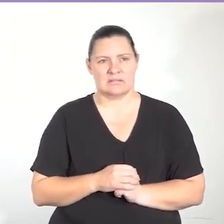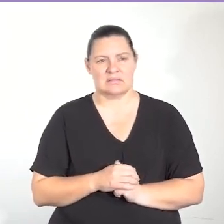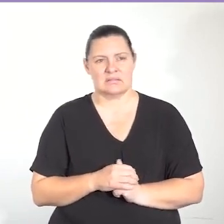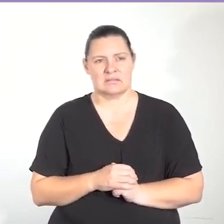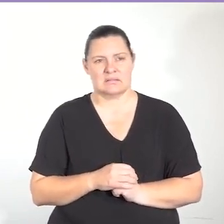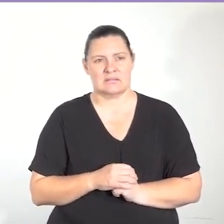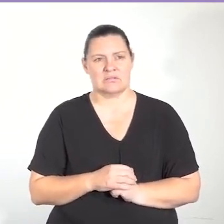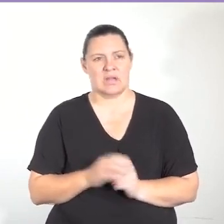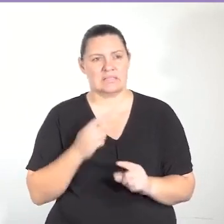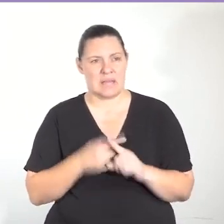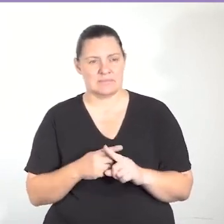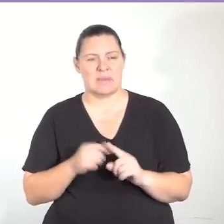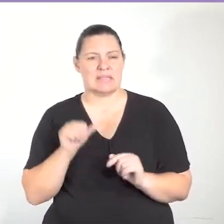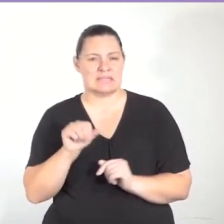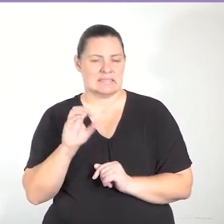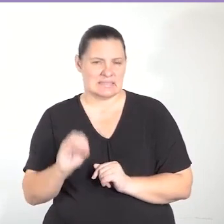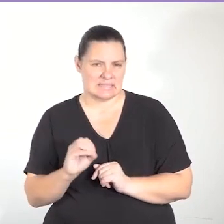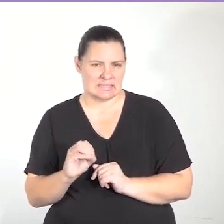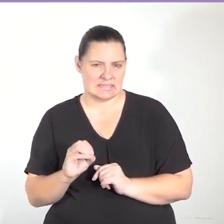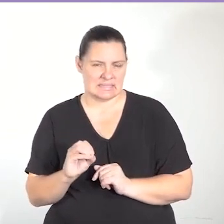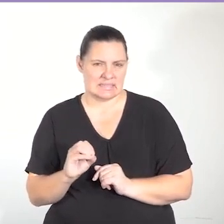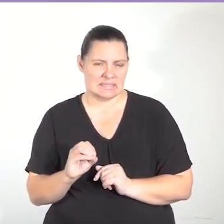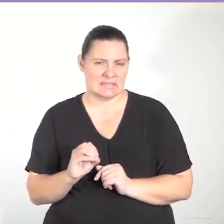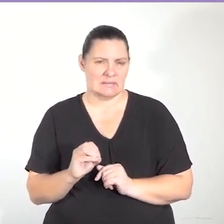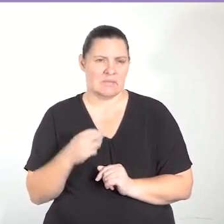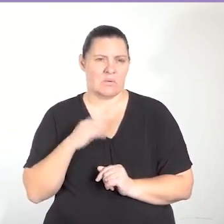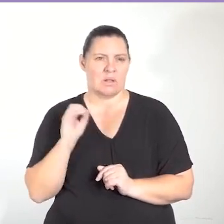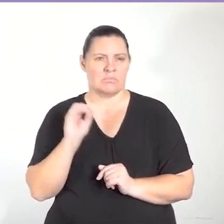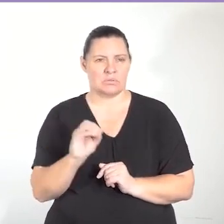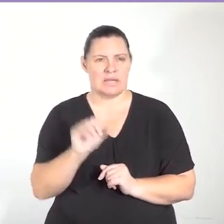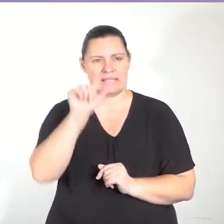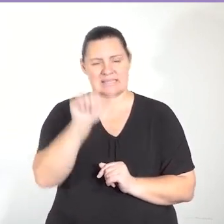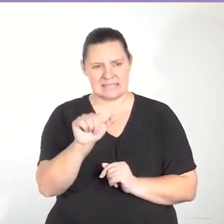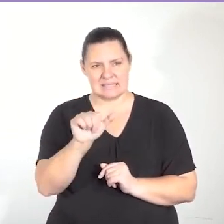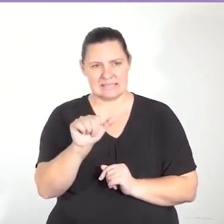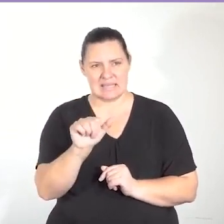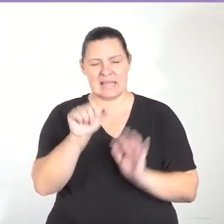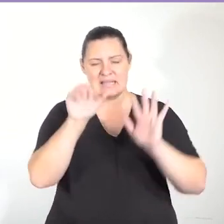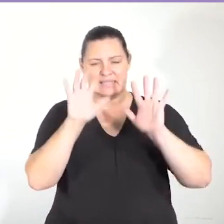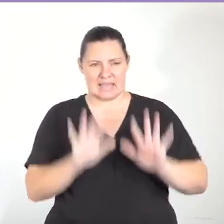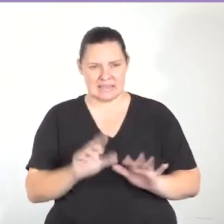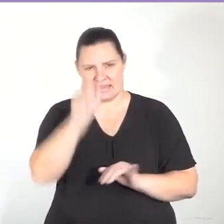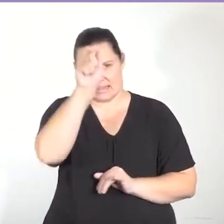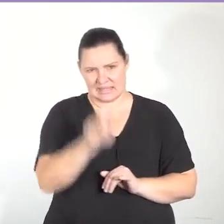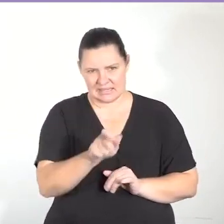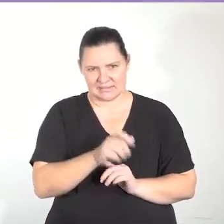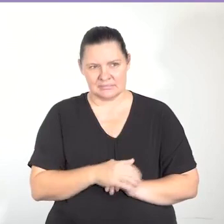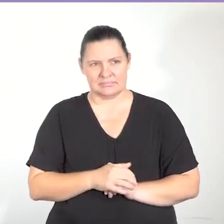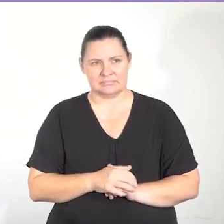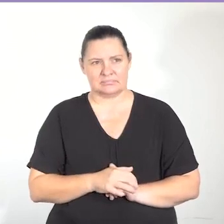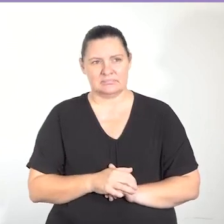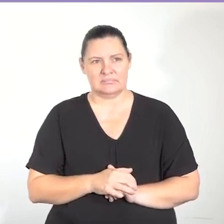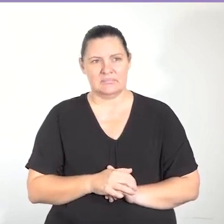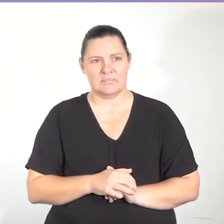is 300. We did multiply by 60, so I am going to place a 6 in the tens column.